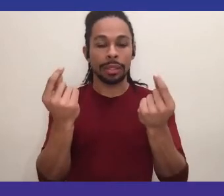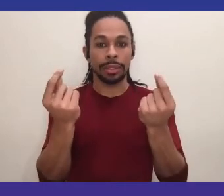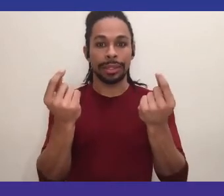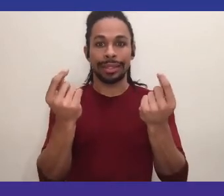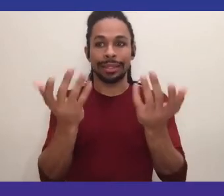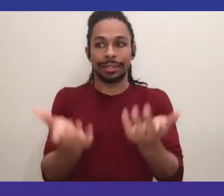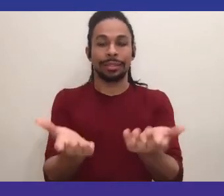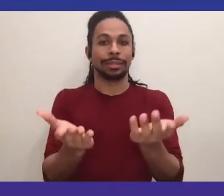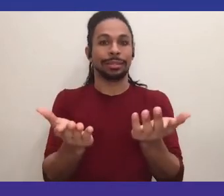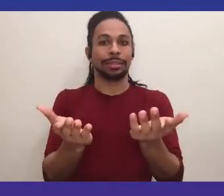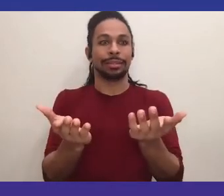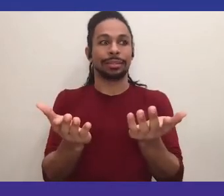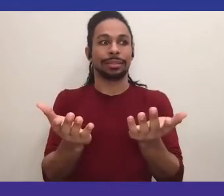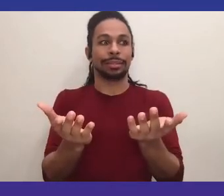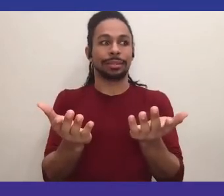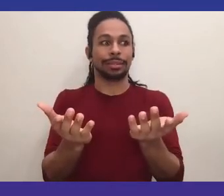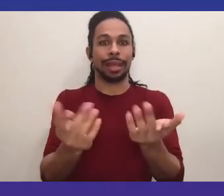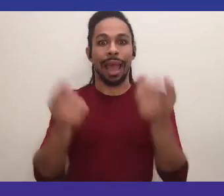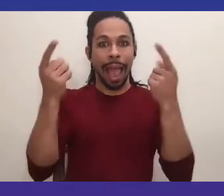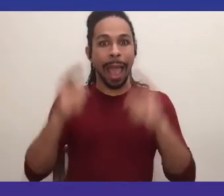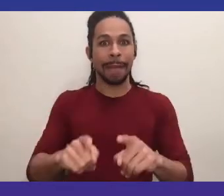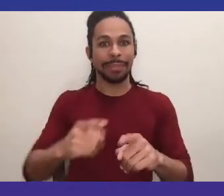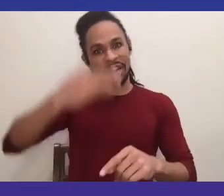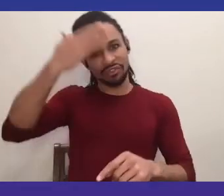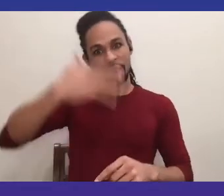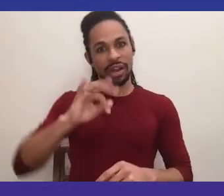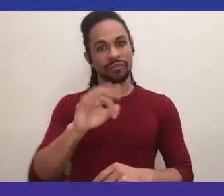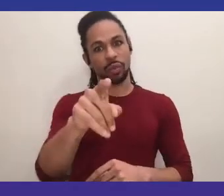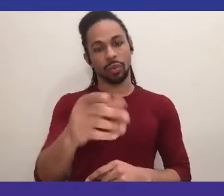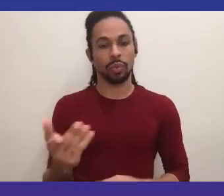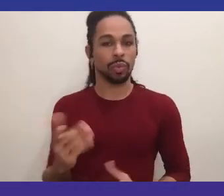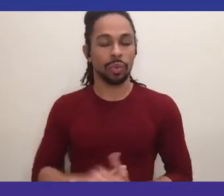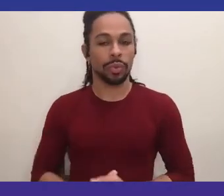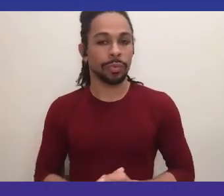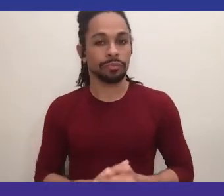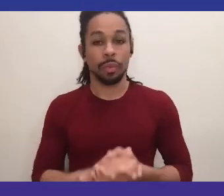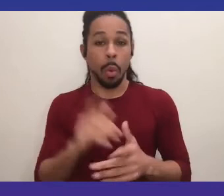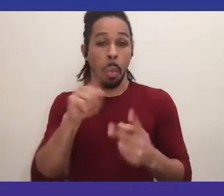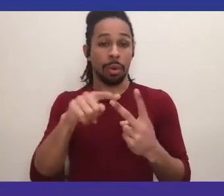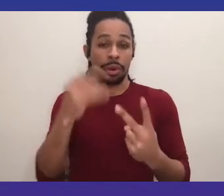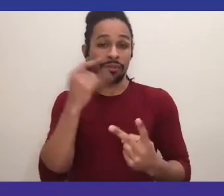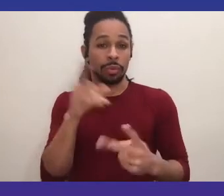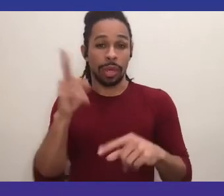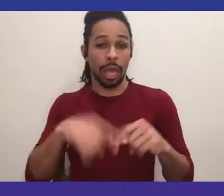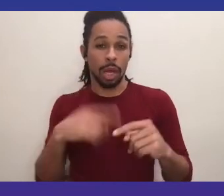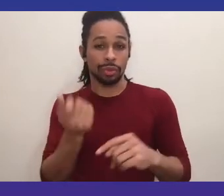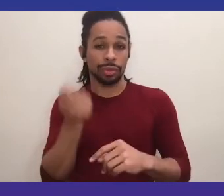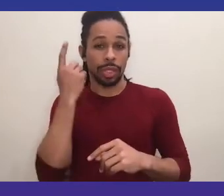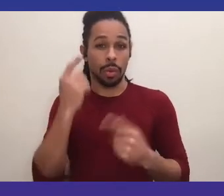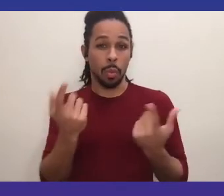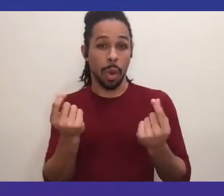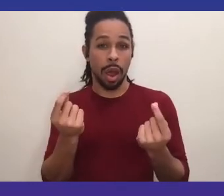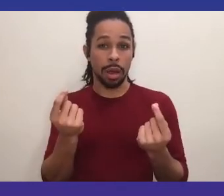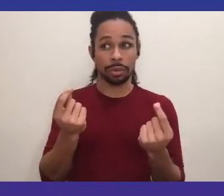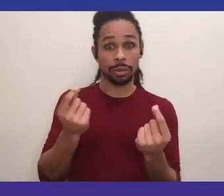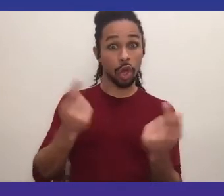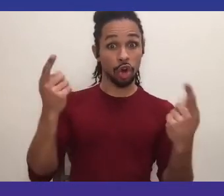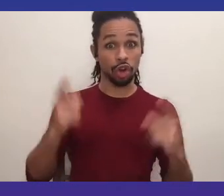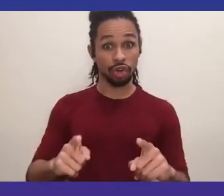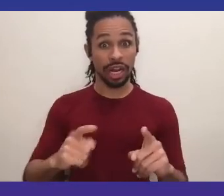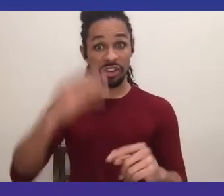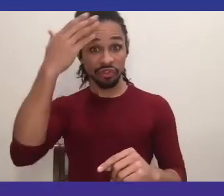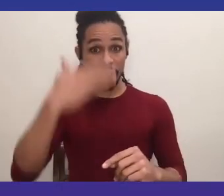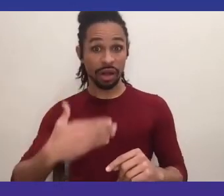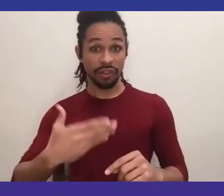is happening right in front of you, or if you can't even understand what is occurring in front of you